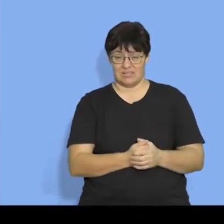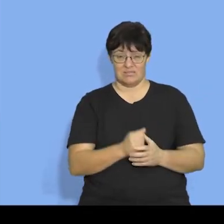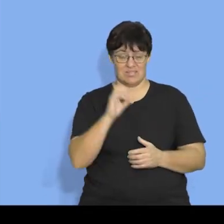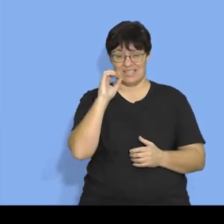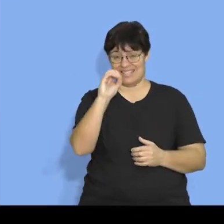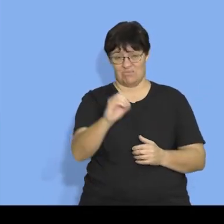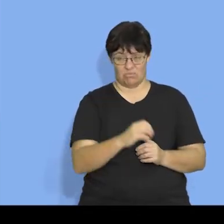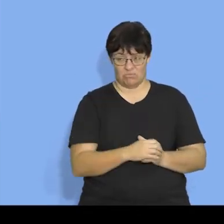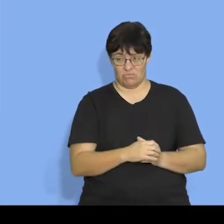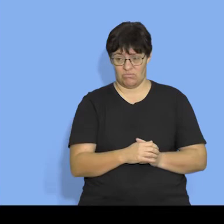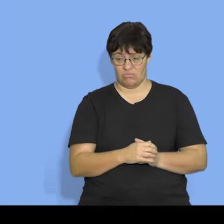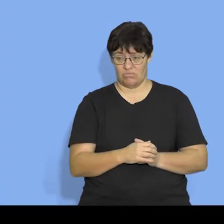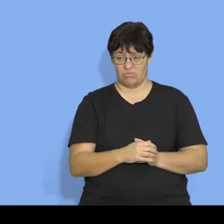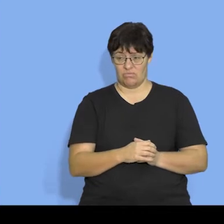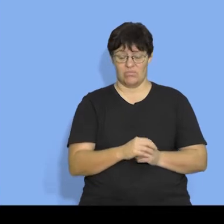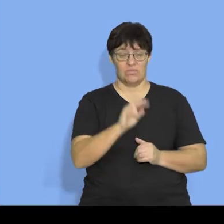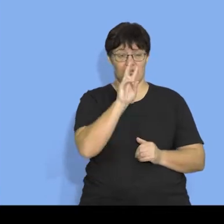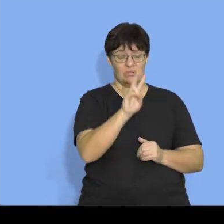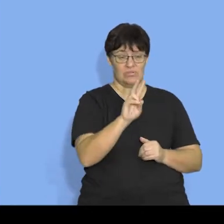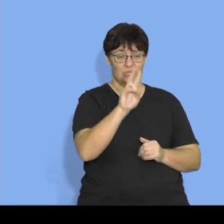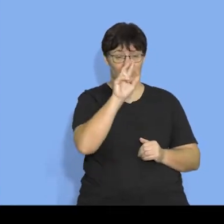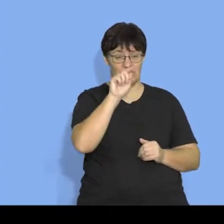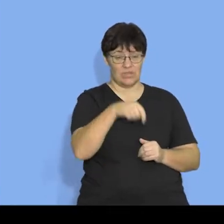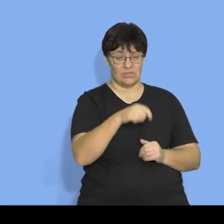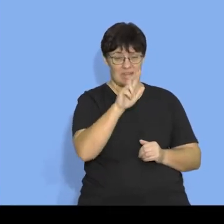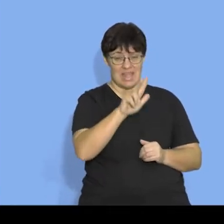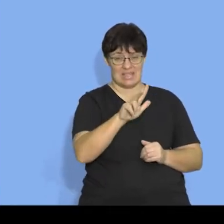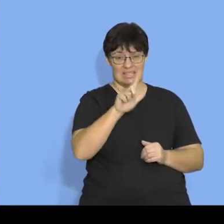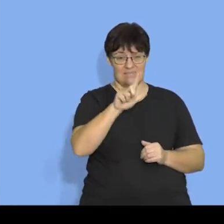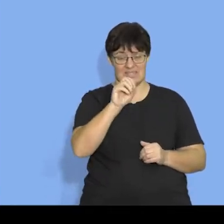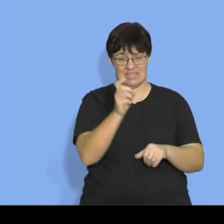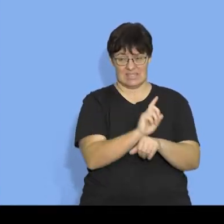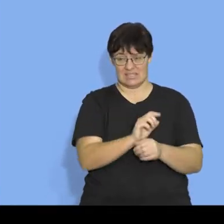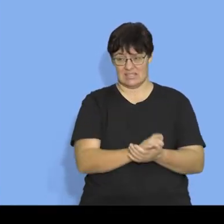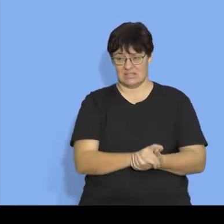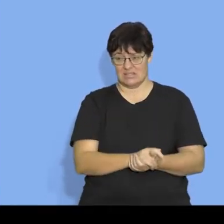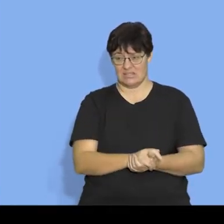So she went 0 for 2,870 seconds.